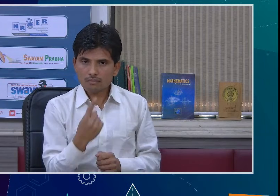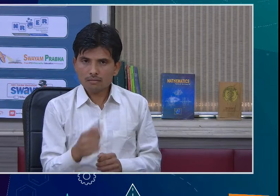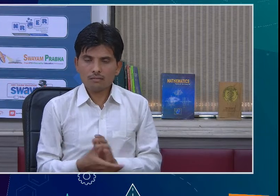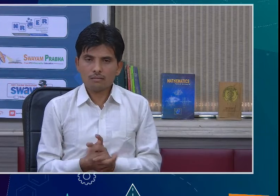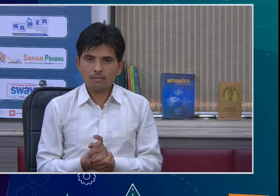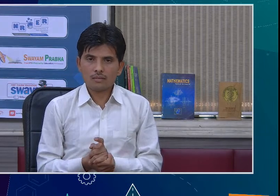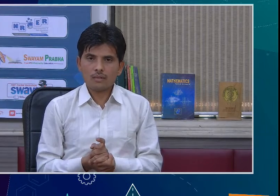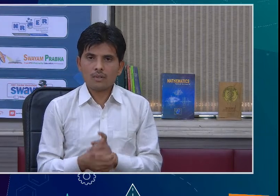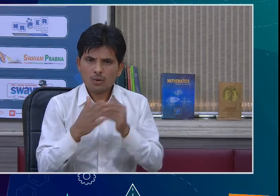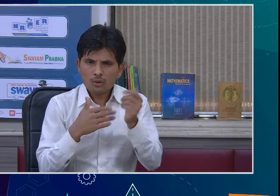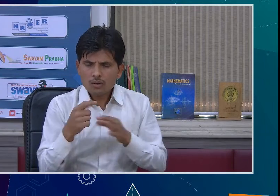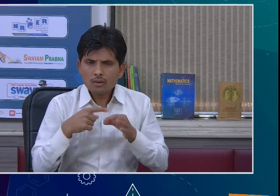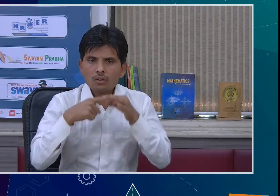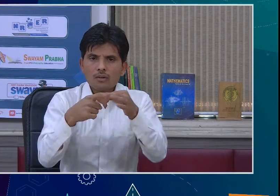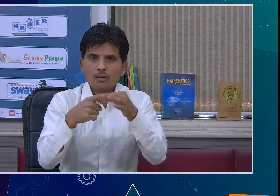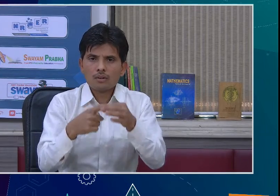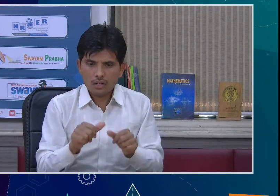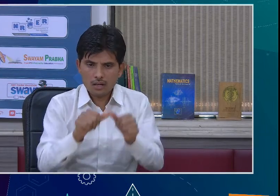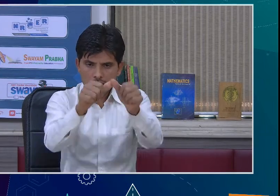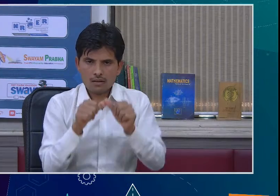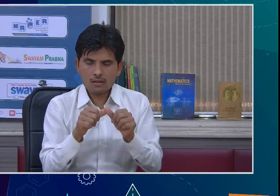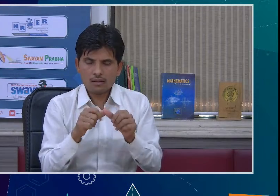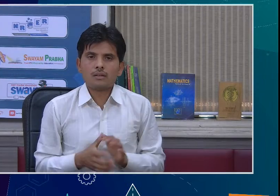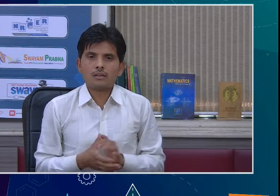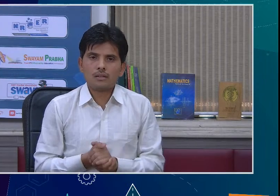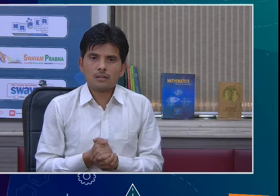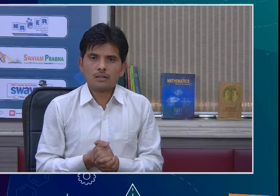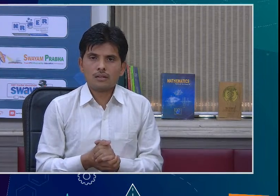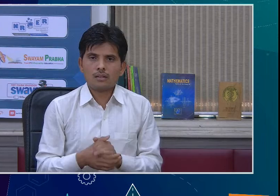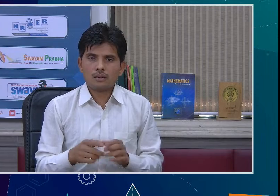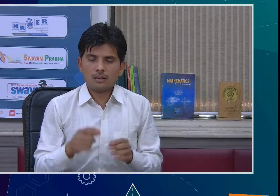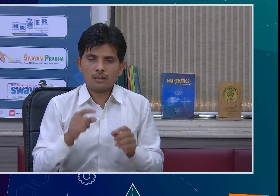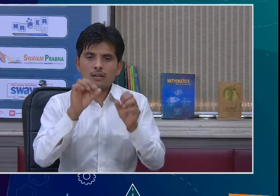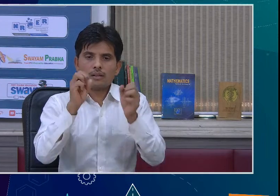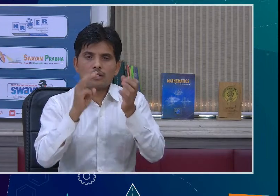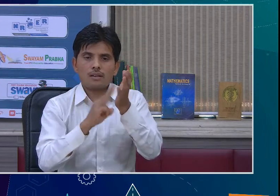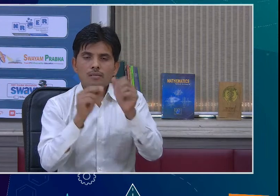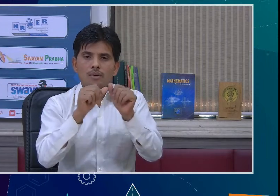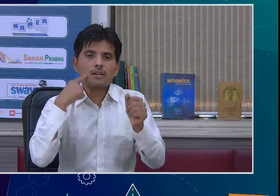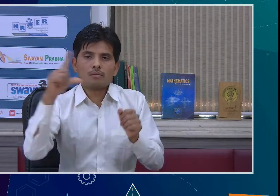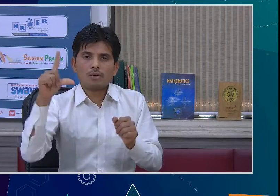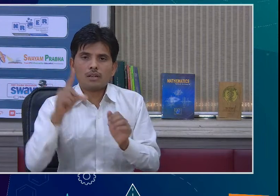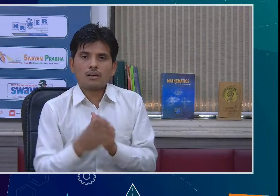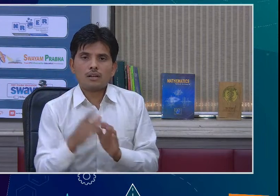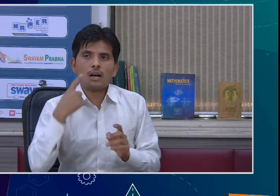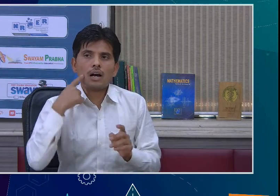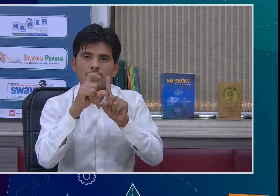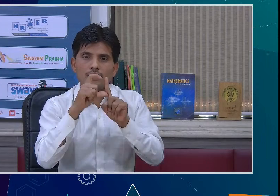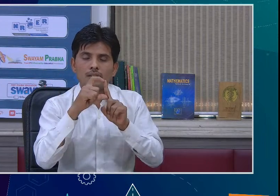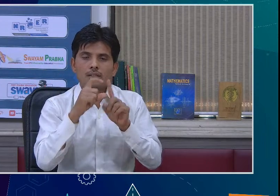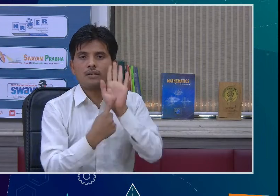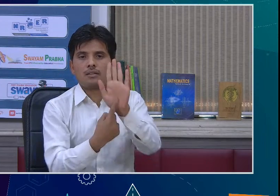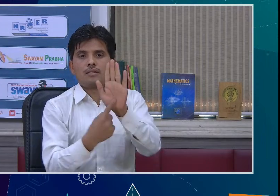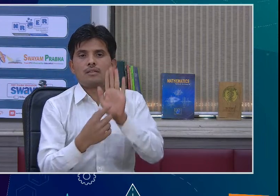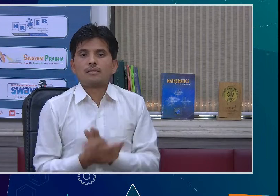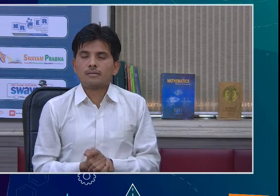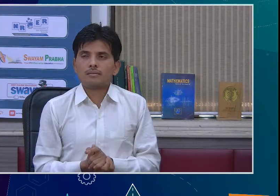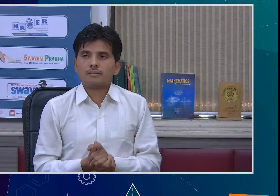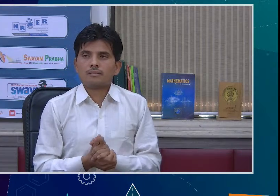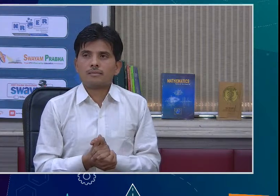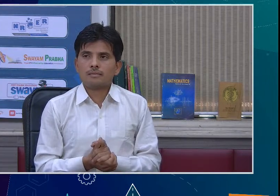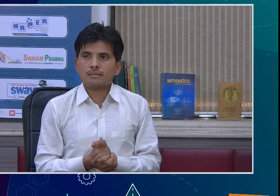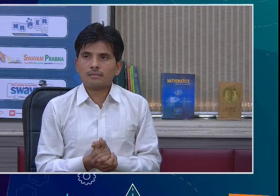if any of your questions remain unanswered, you can also write to us at this mail ID flashing on your screens. It is